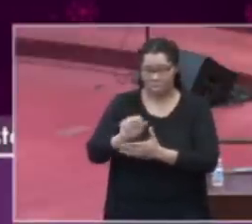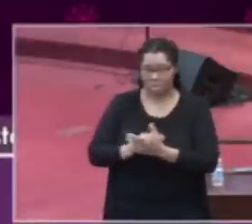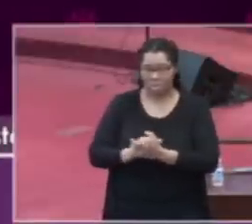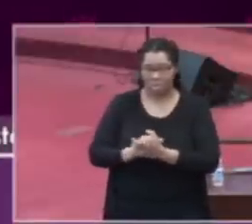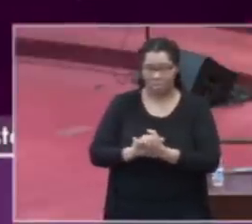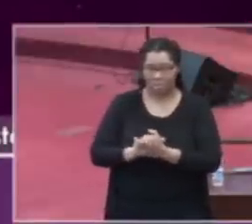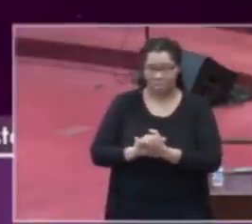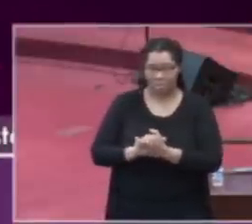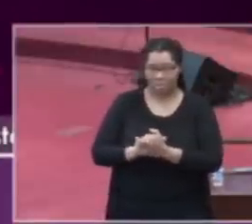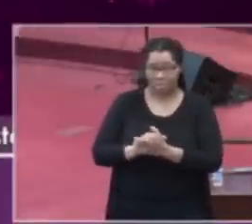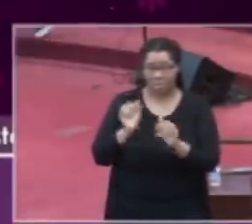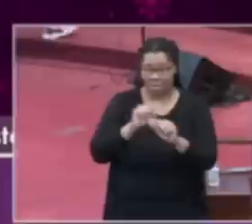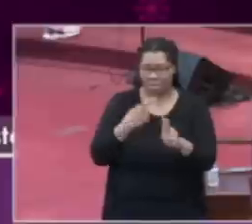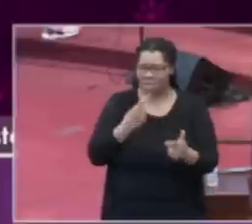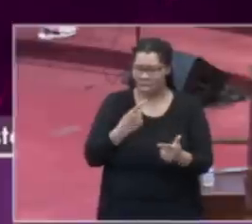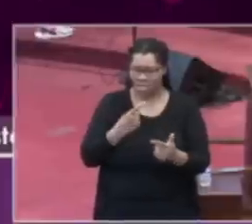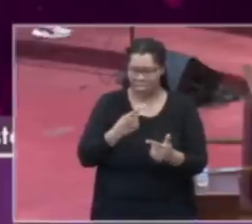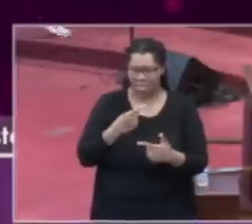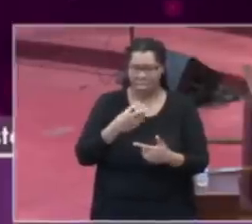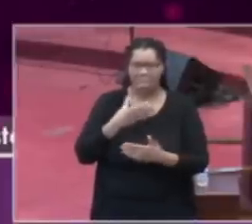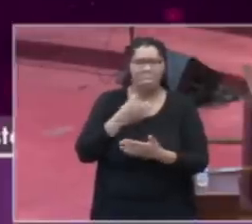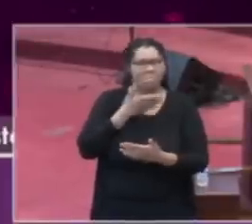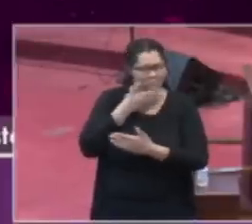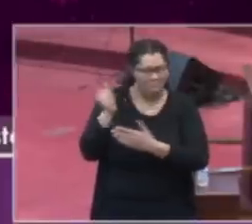Everybody say, I want to make better choices.